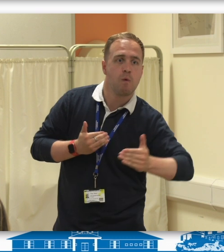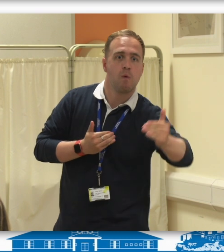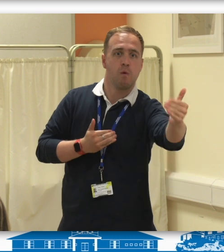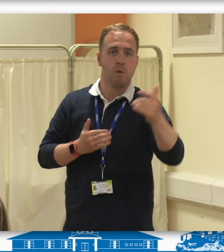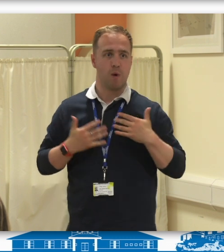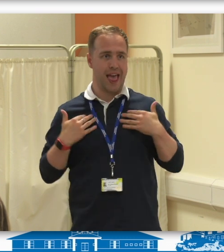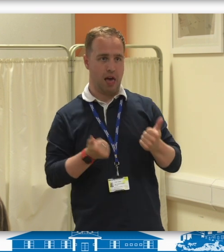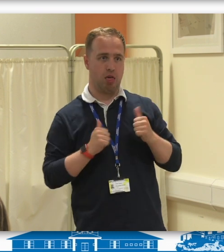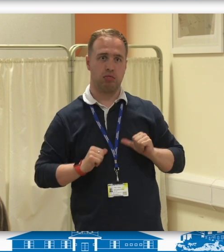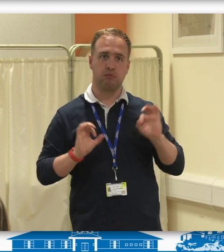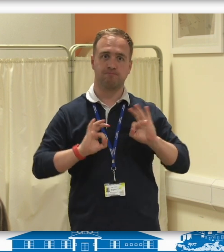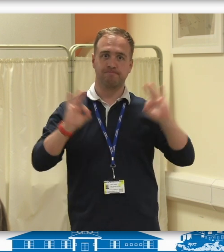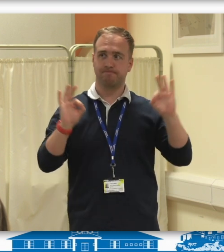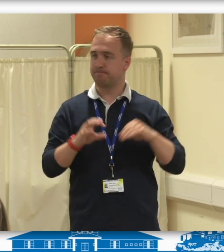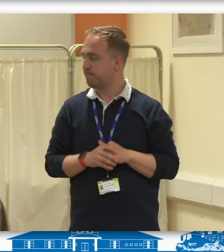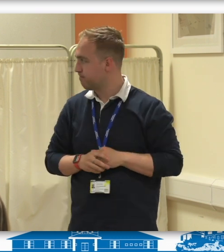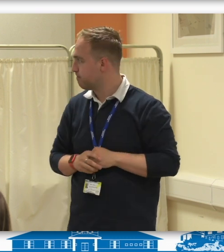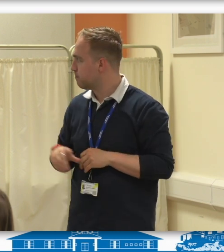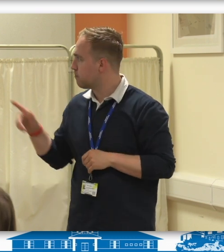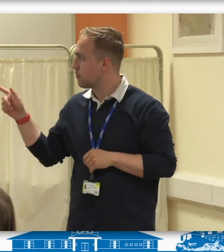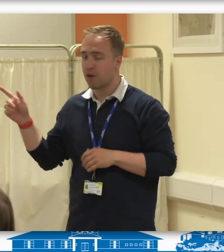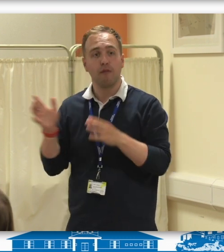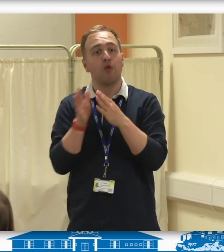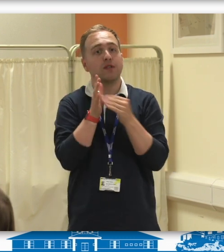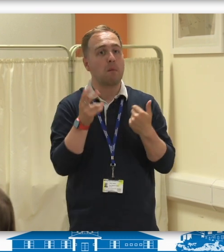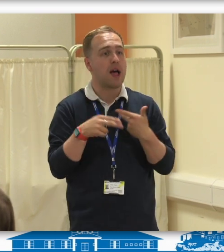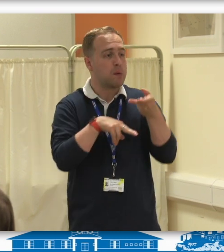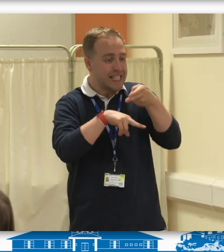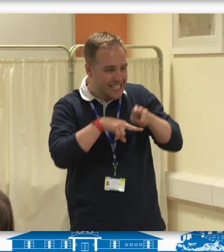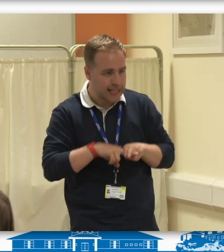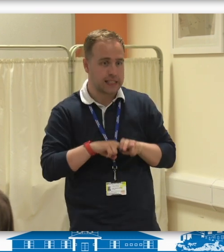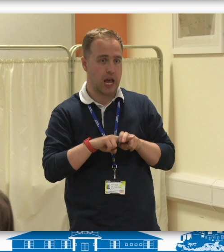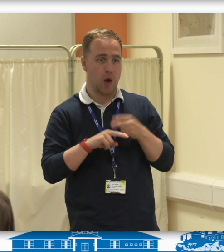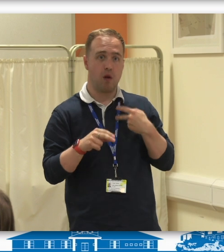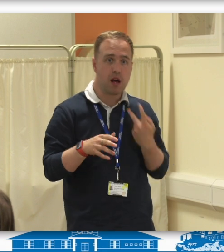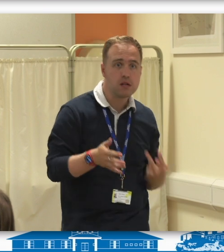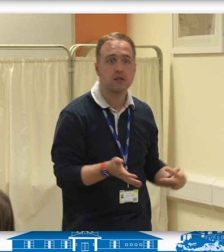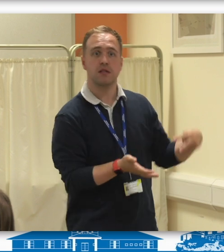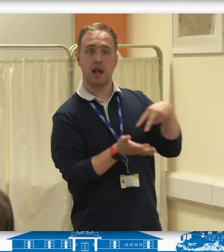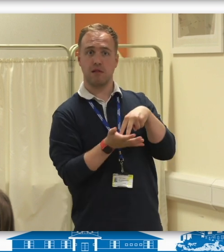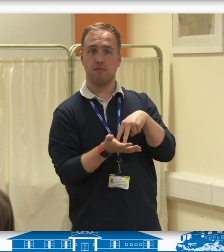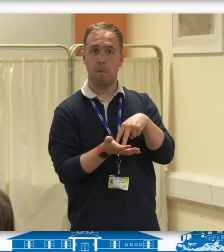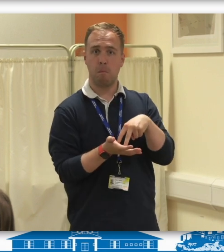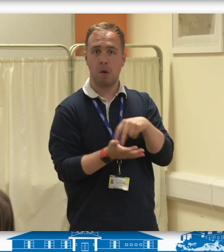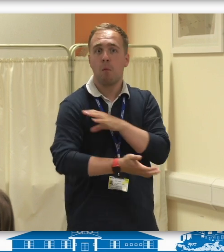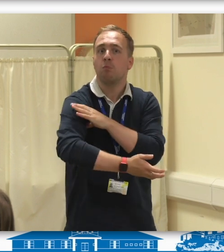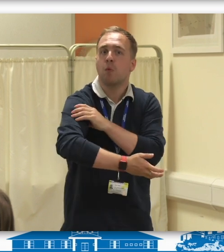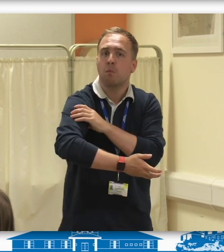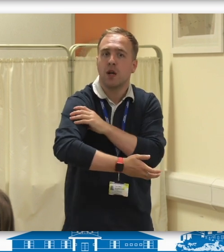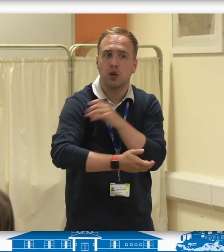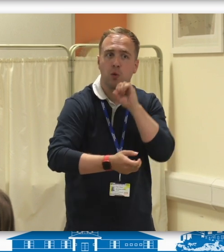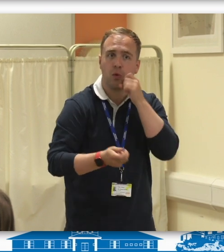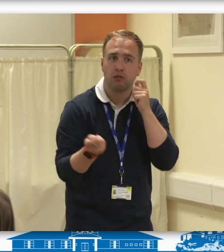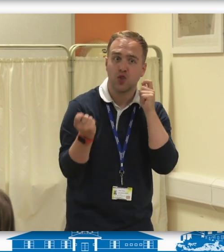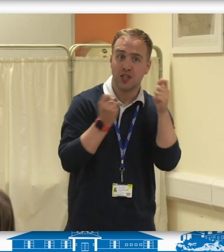survival. So if I'm sat down and I go to stand up, then my blood pressure has to change